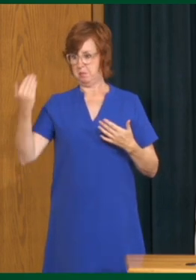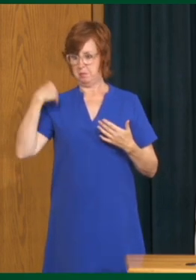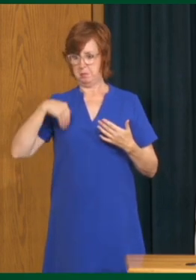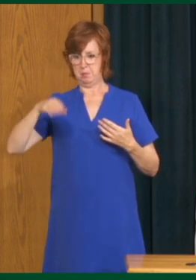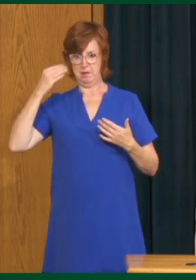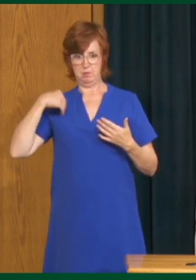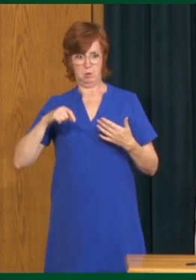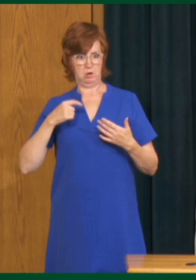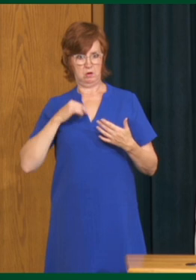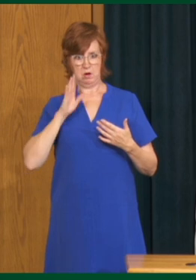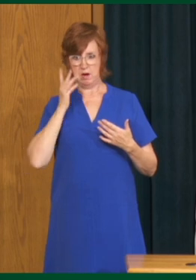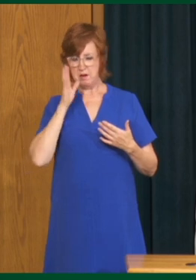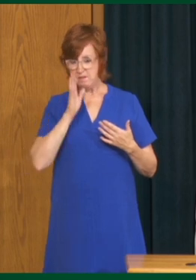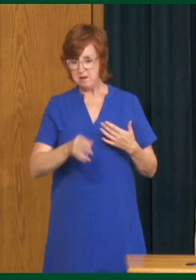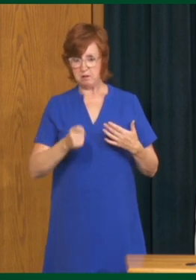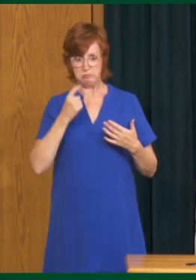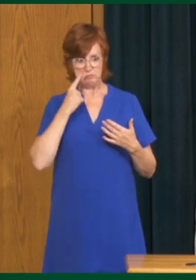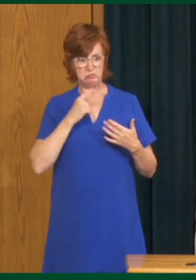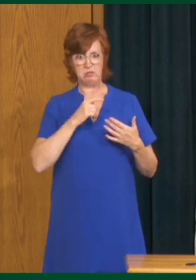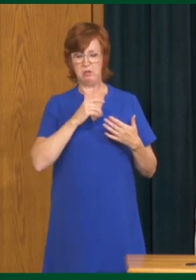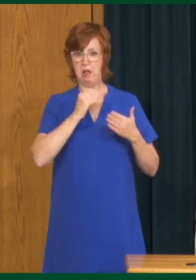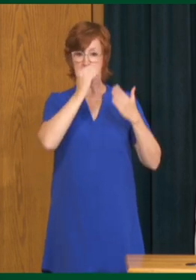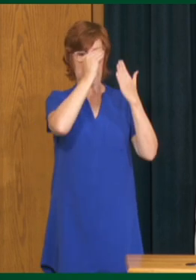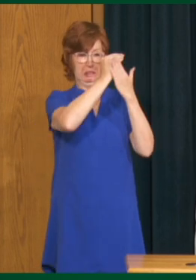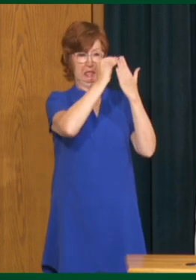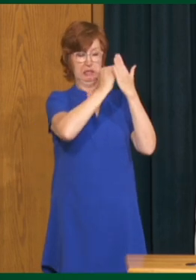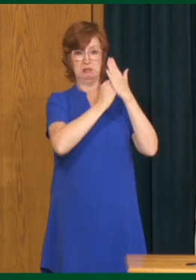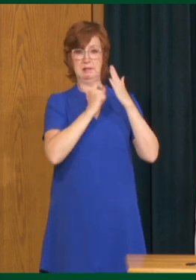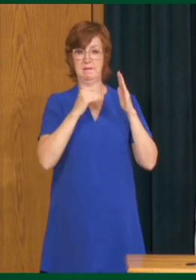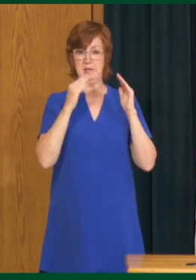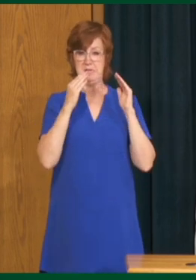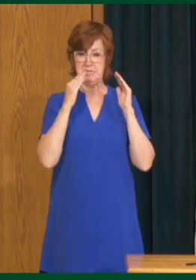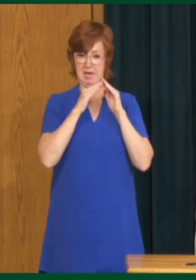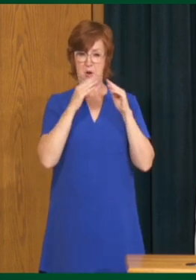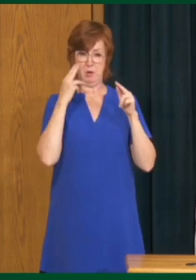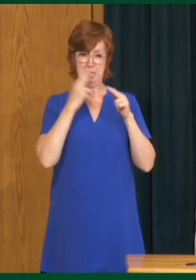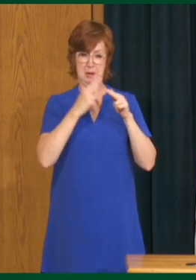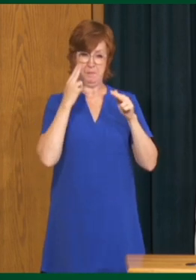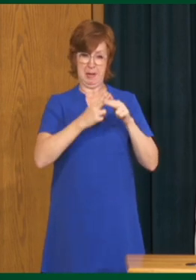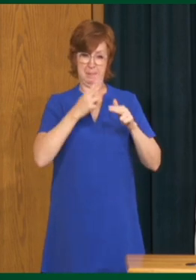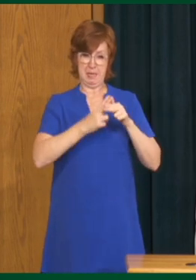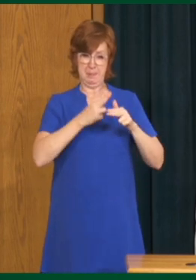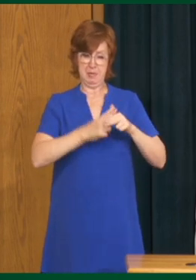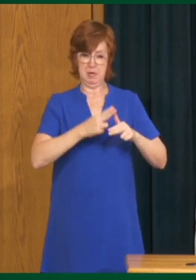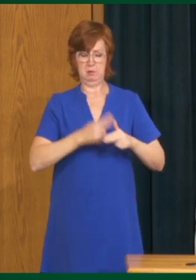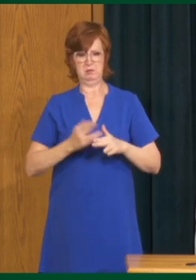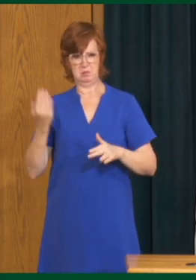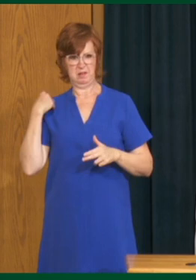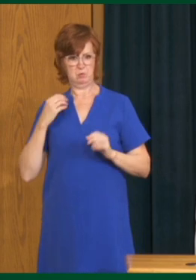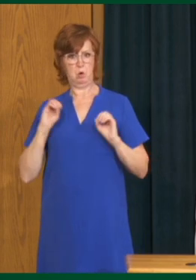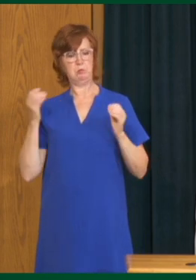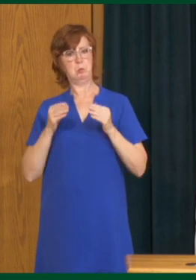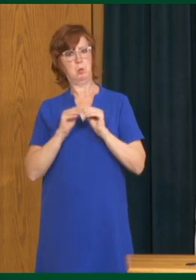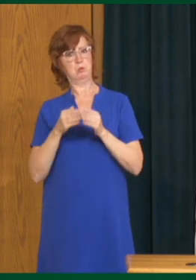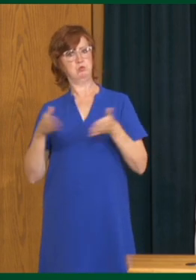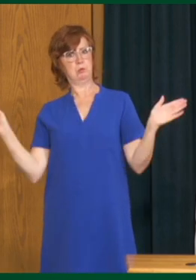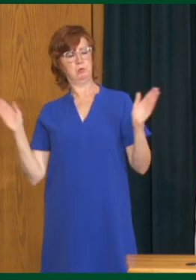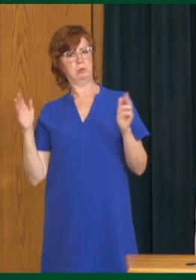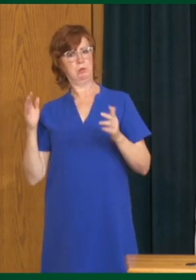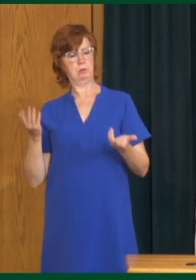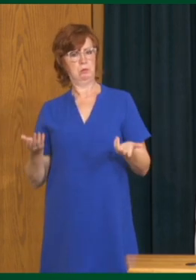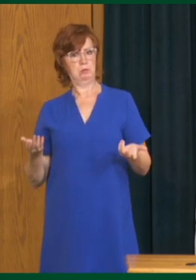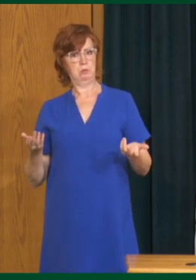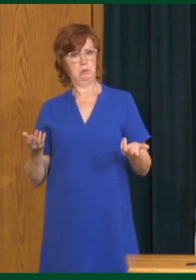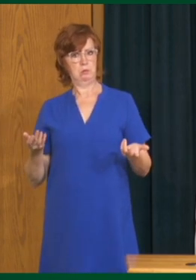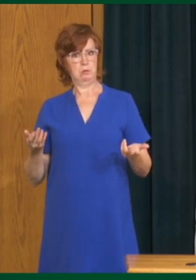the Prince Albert and the Losh outbreaks. Is this something we can expect to see more of? And